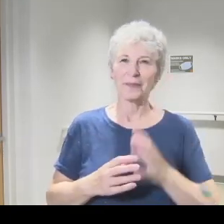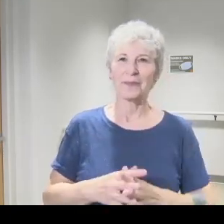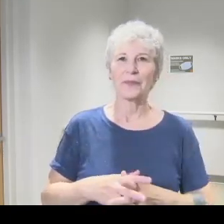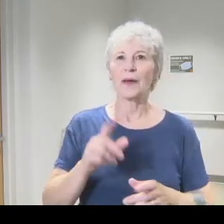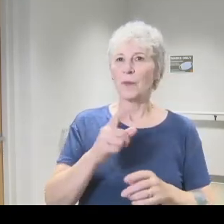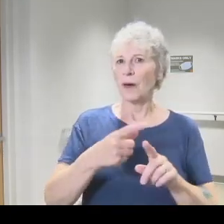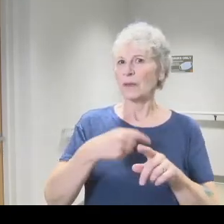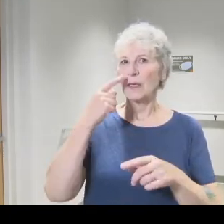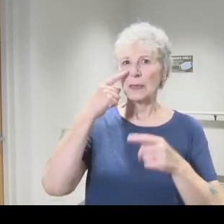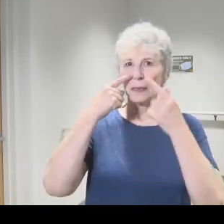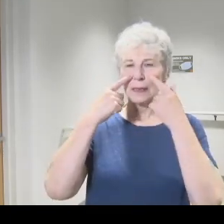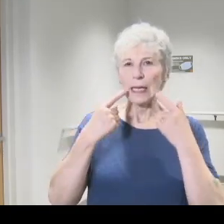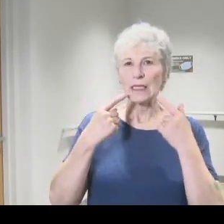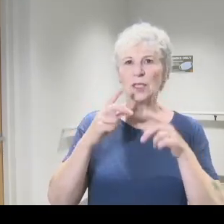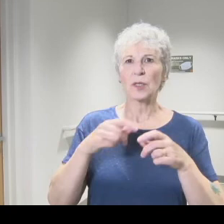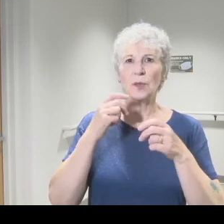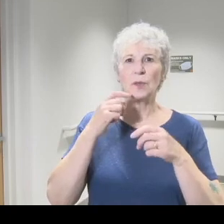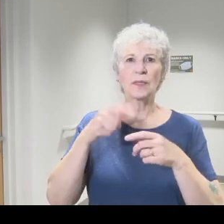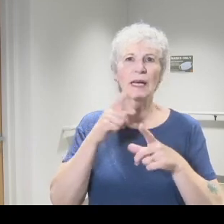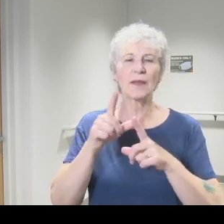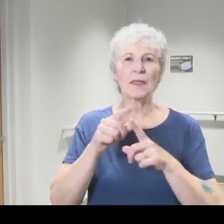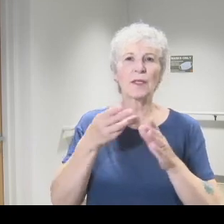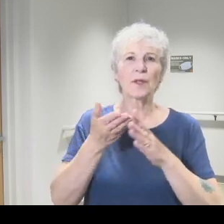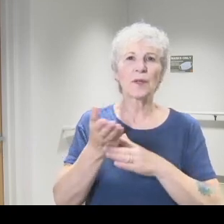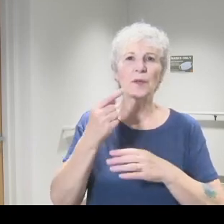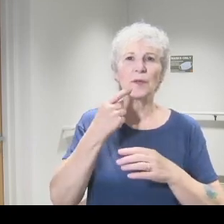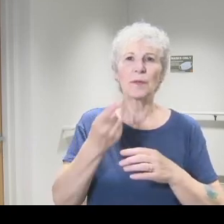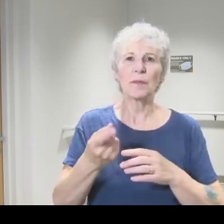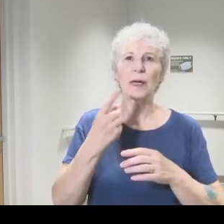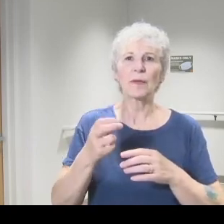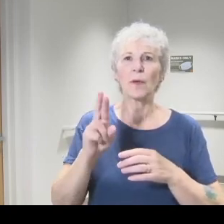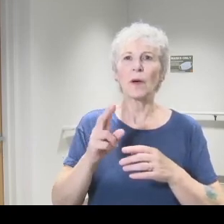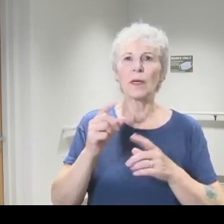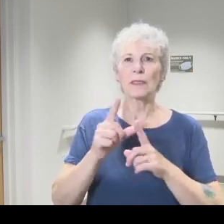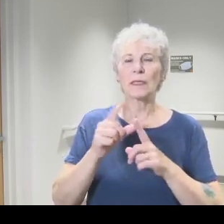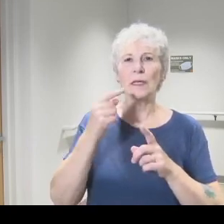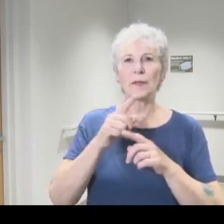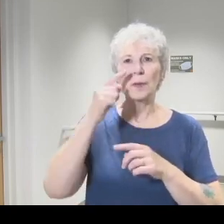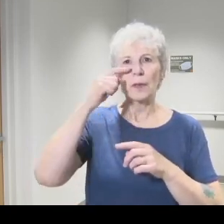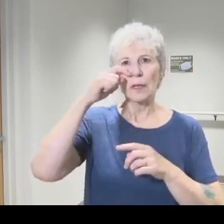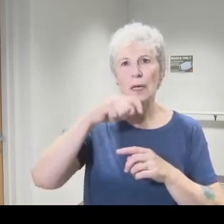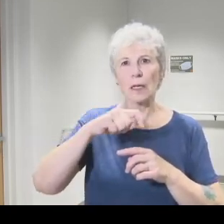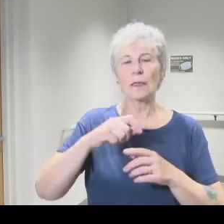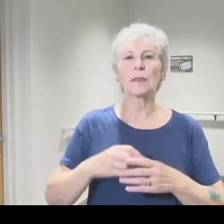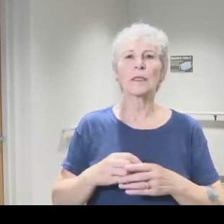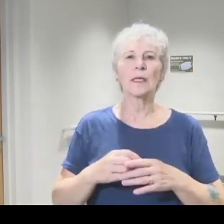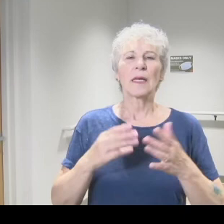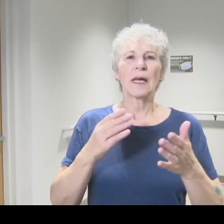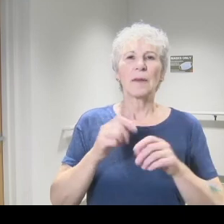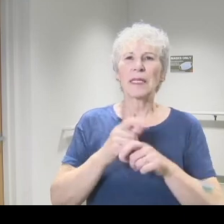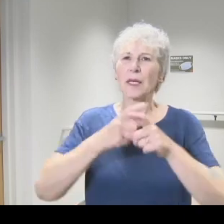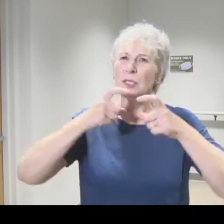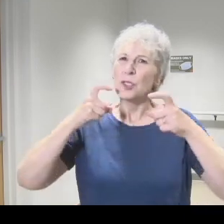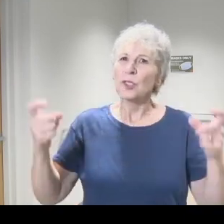One is nasal, one is not, meaning you say the letter either through your mouth, ah, or you say the letter through your nose, ah. And that makes a huge